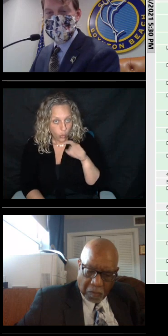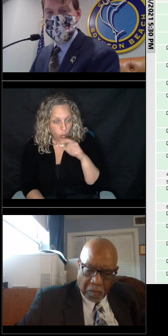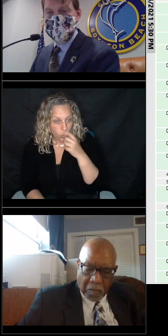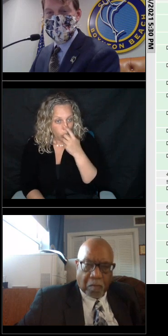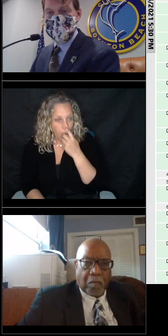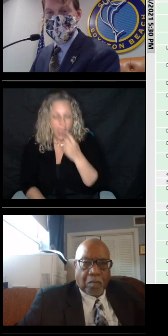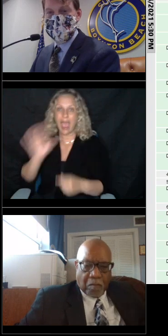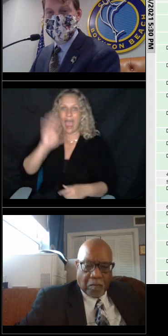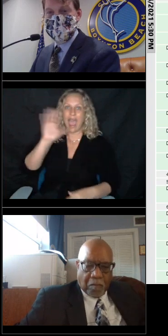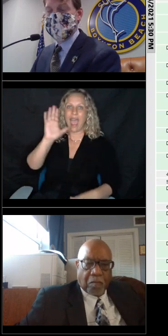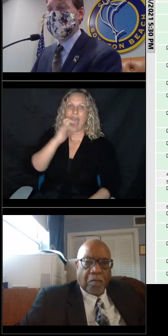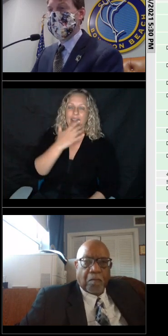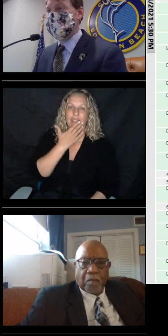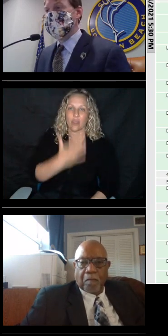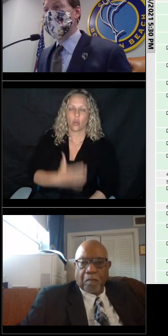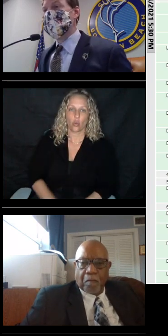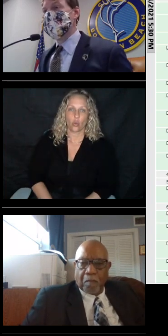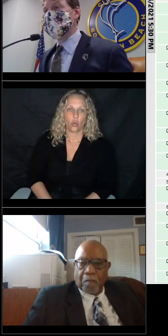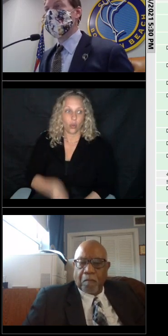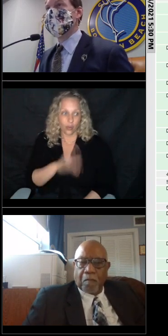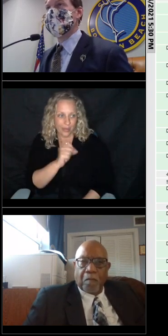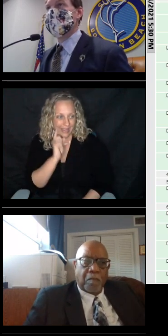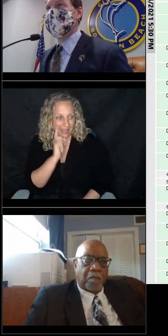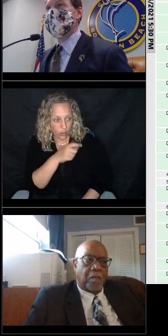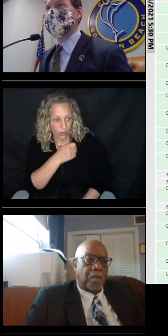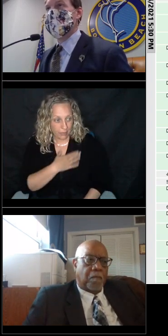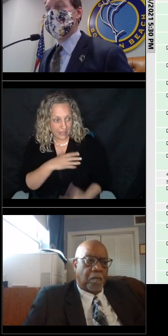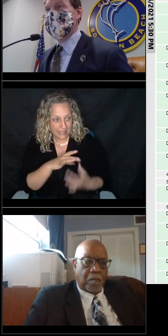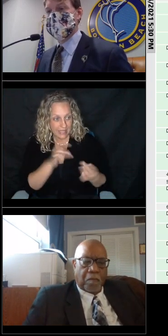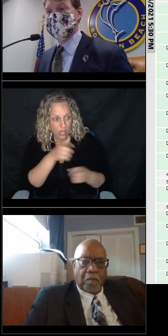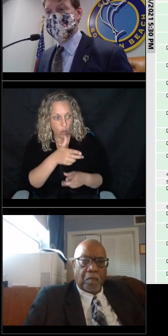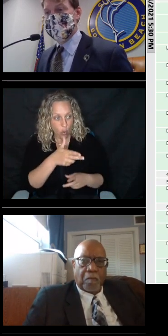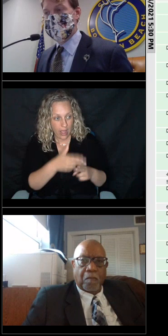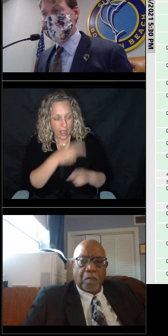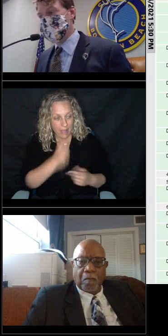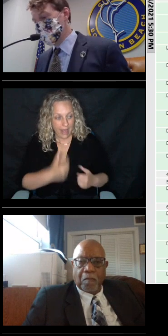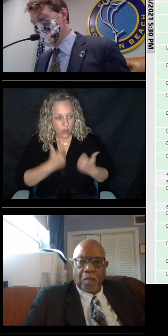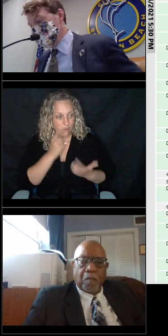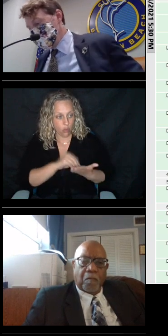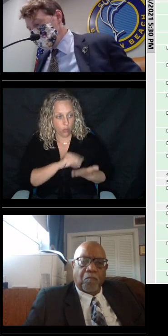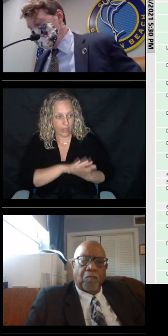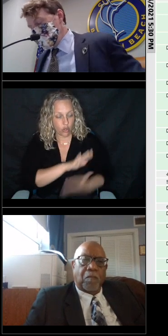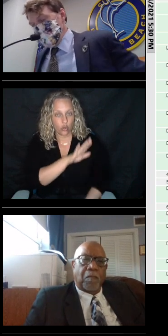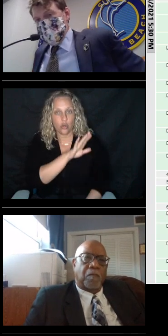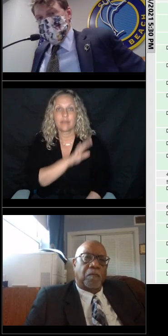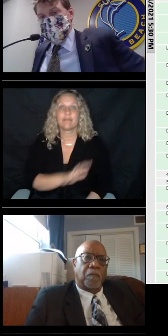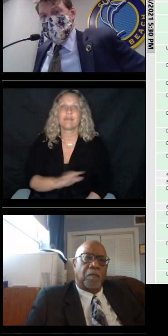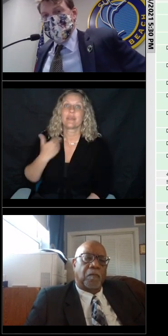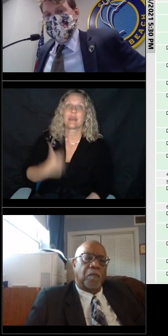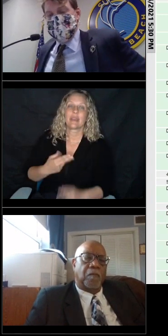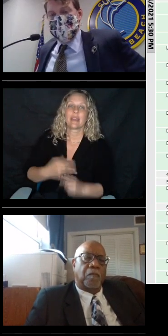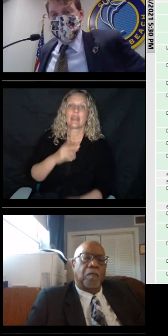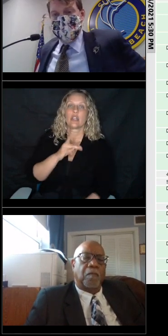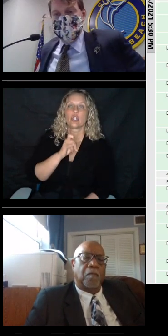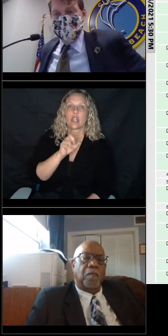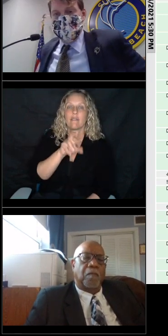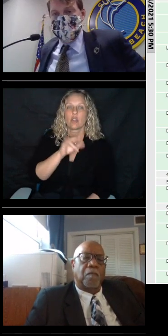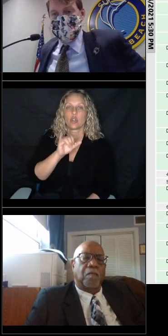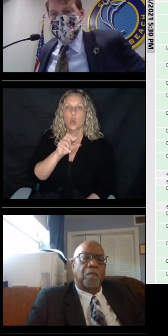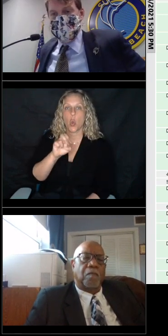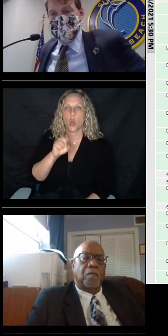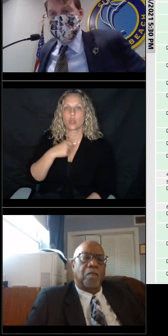Yes. Hi, thank you. Yep, we can hear you. Can you please state your name and address for the record? My name is Jennifer Jones.